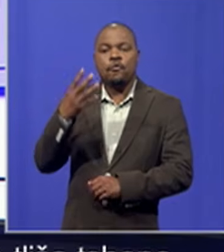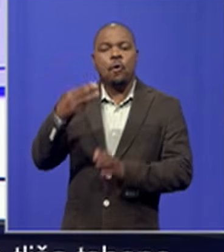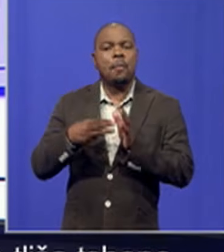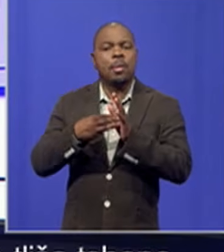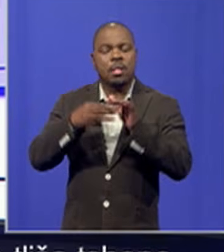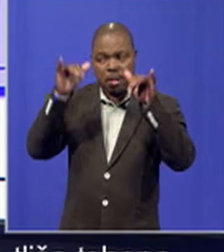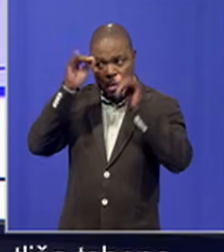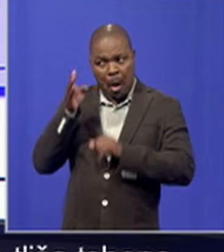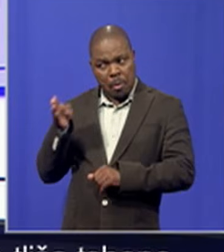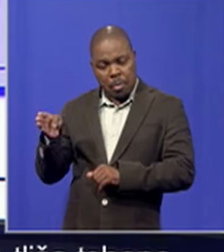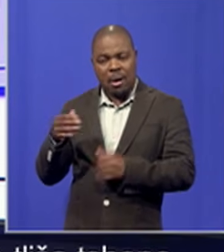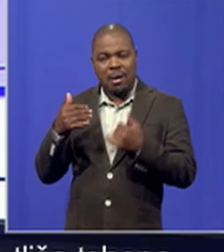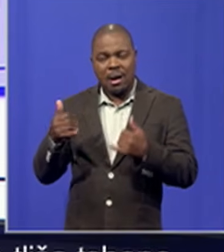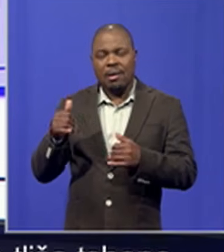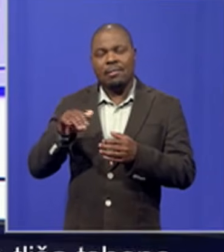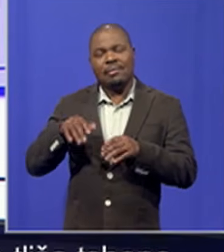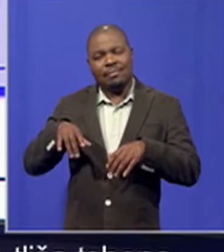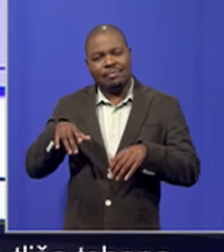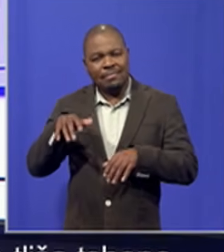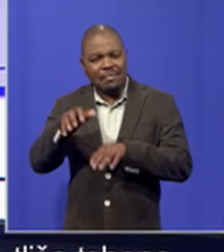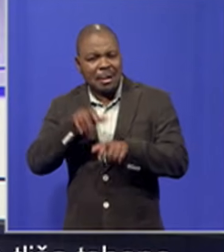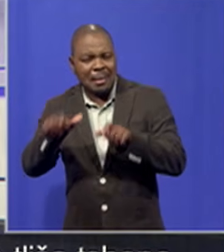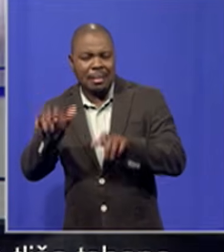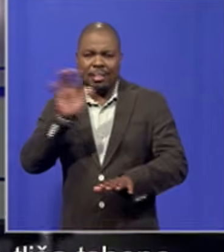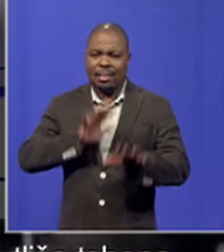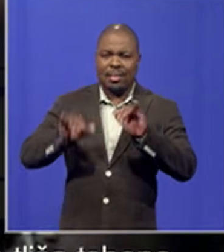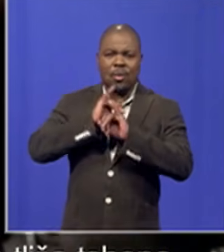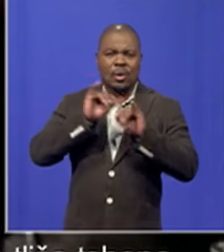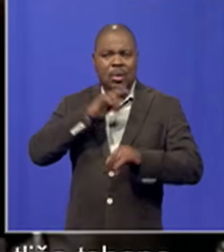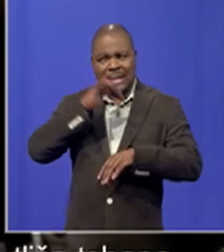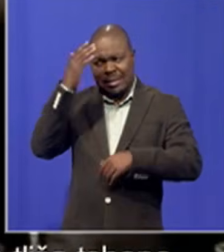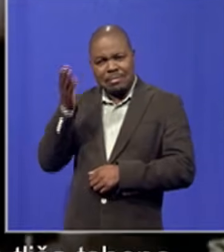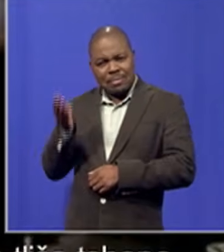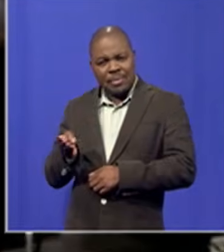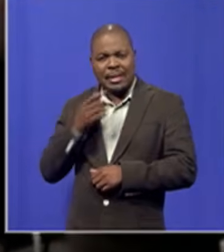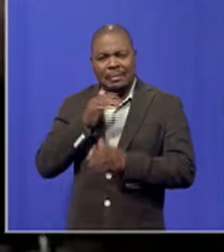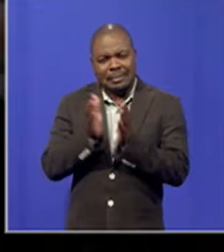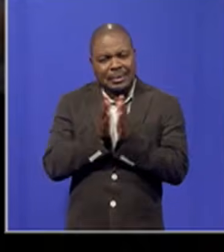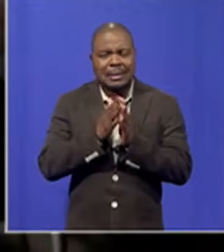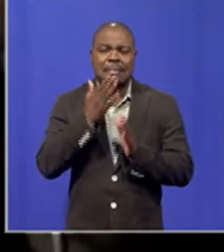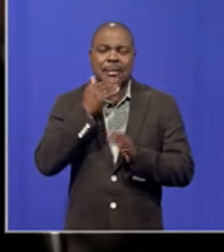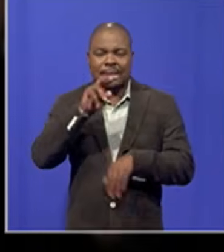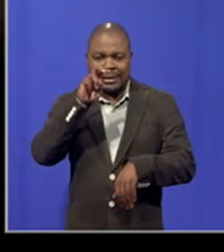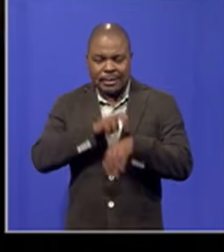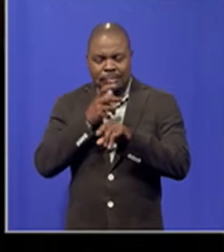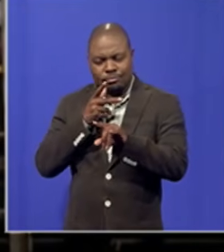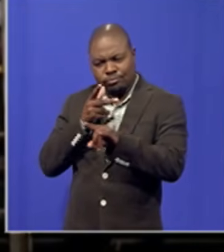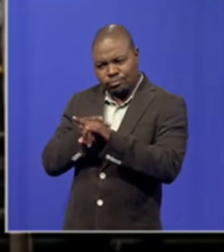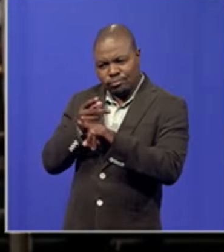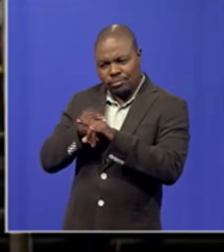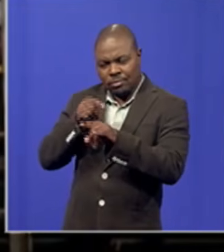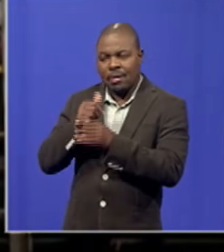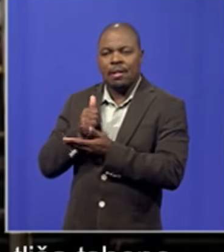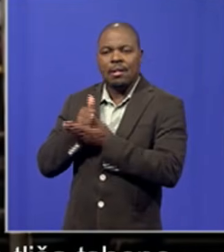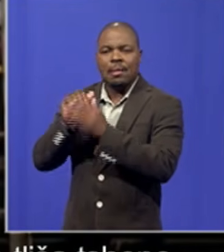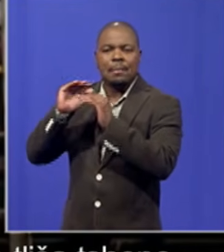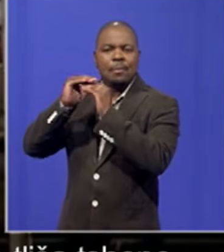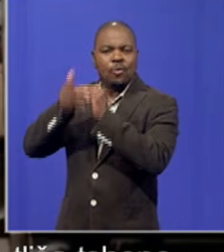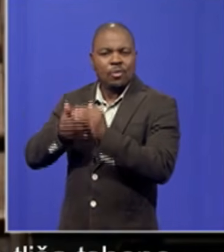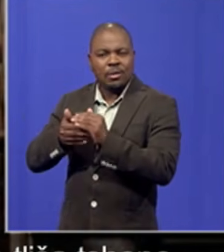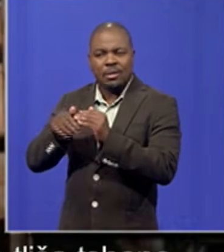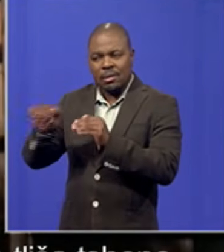gomme balemi ba omile šoro ke go phulega ga bjona moo ba ipiletšago go abela meento ya go bonagala gore ba kgone go boloka leruo